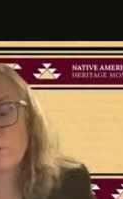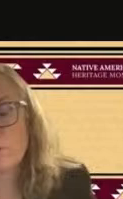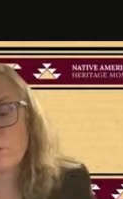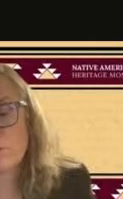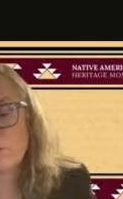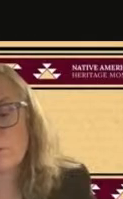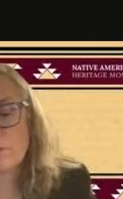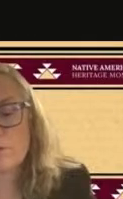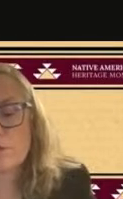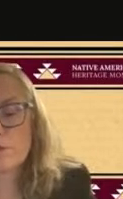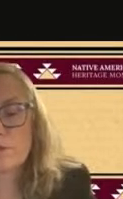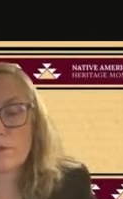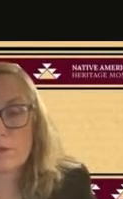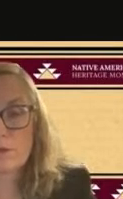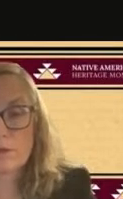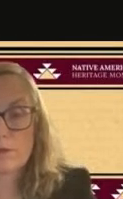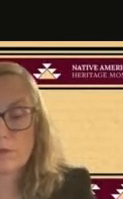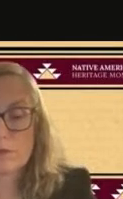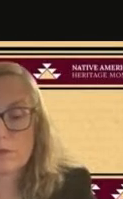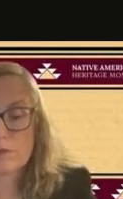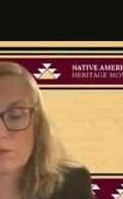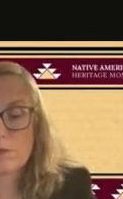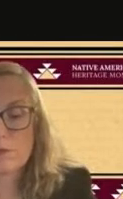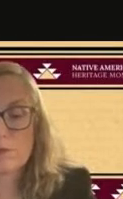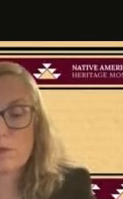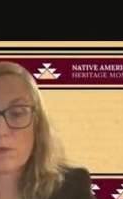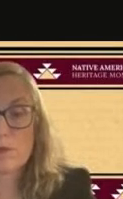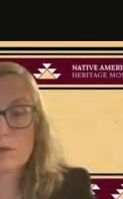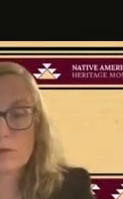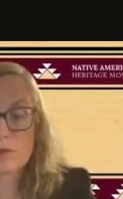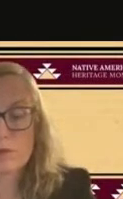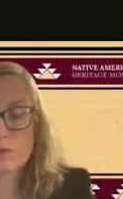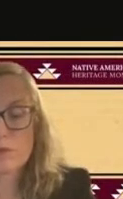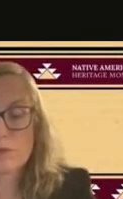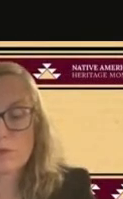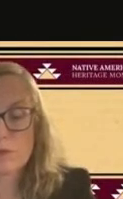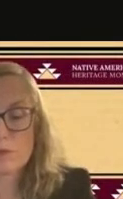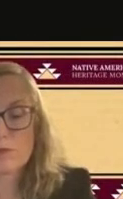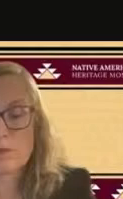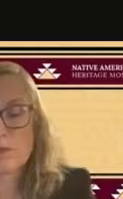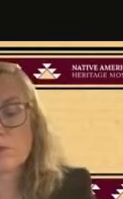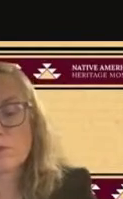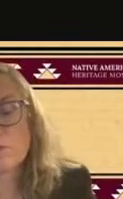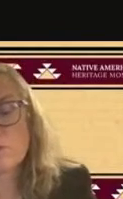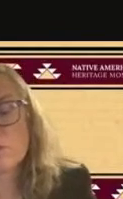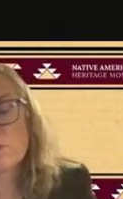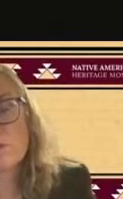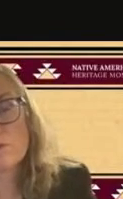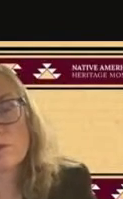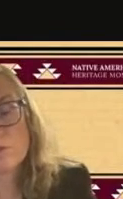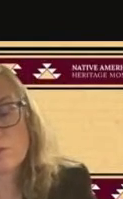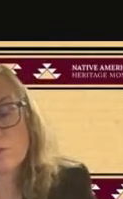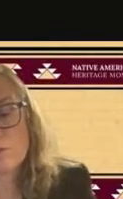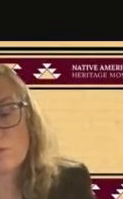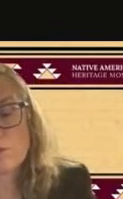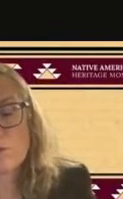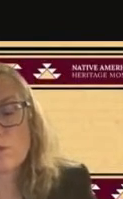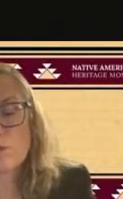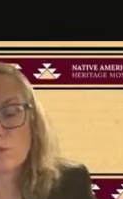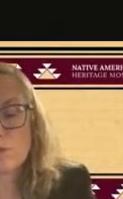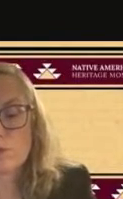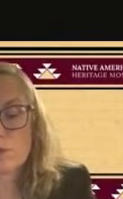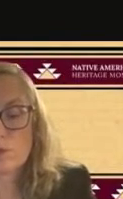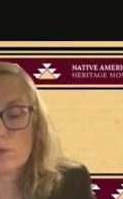10 chose experienced and accomplished educator with a proven track record for leading a district